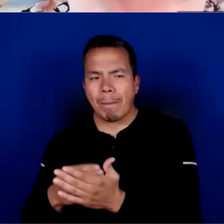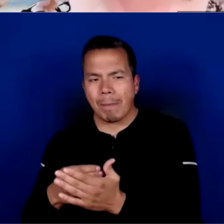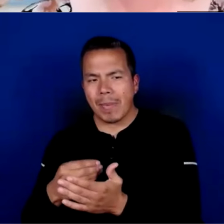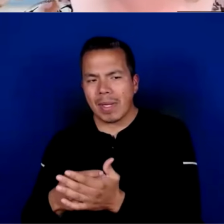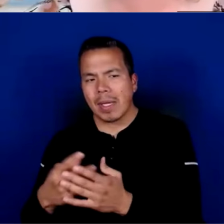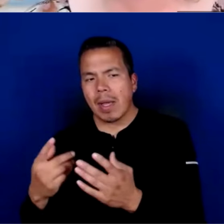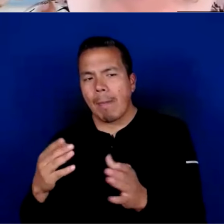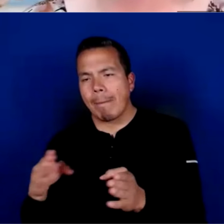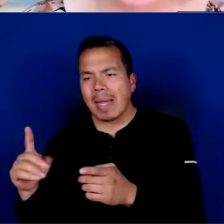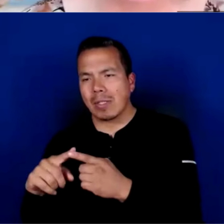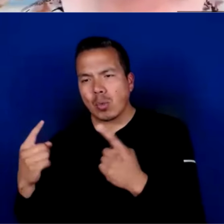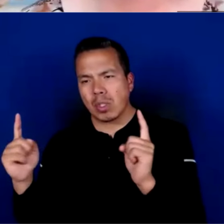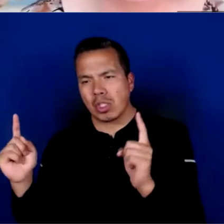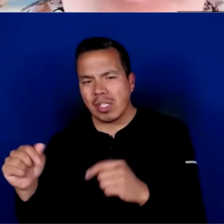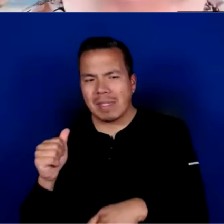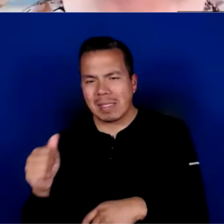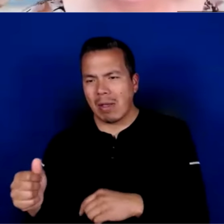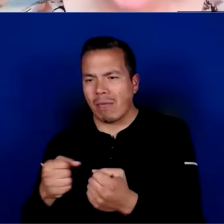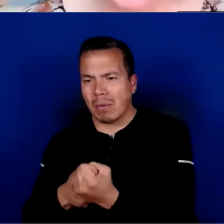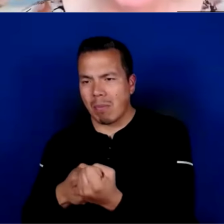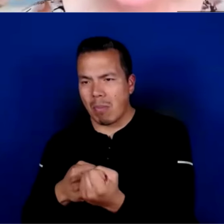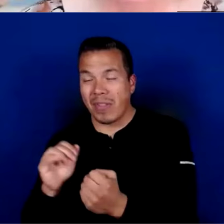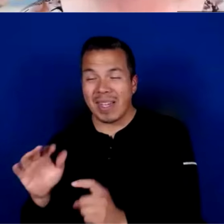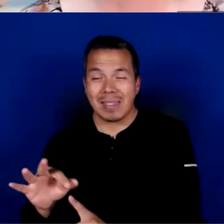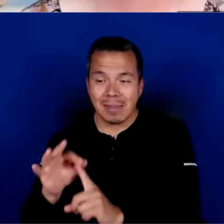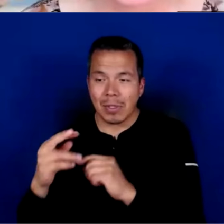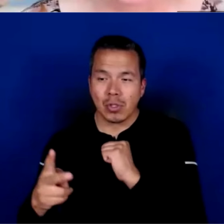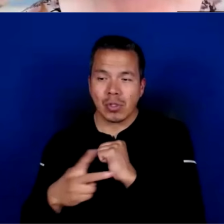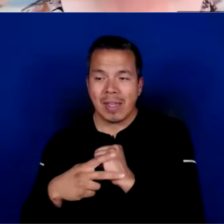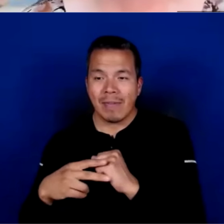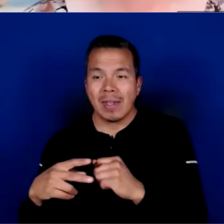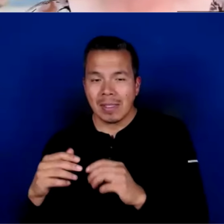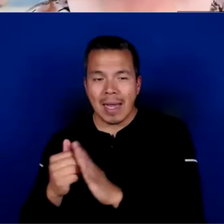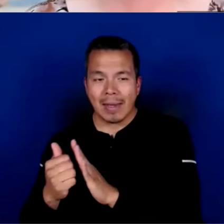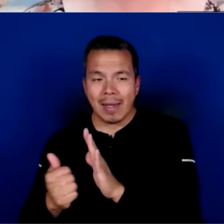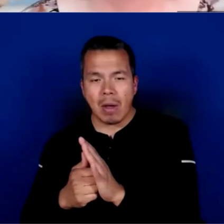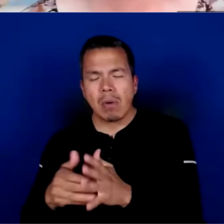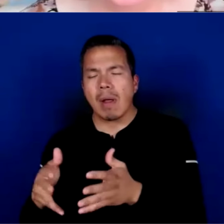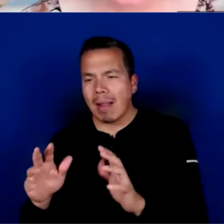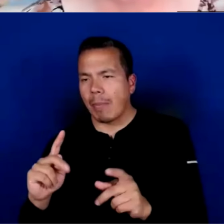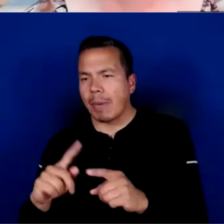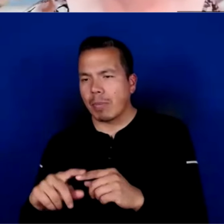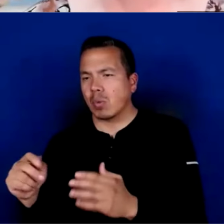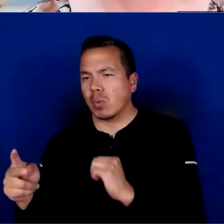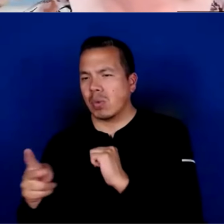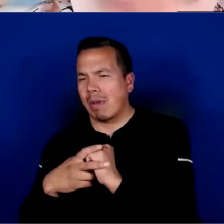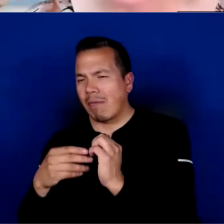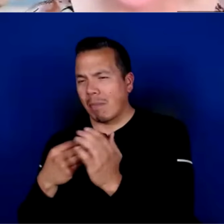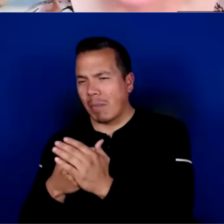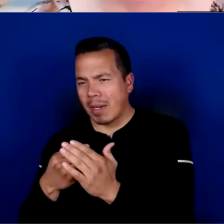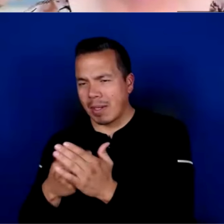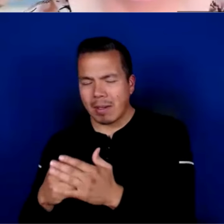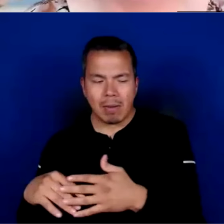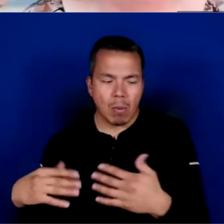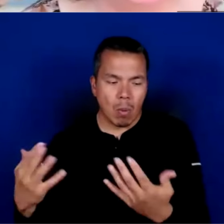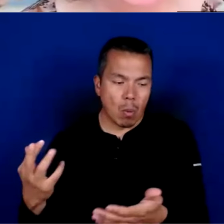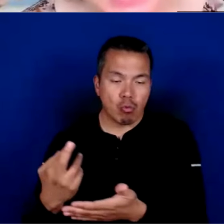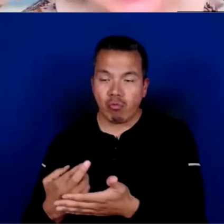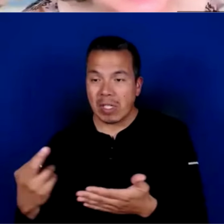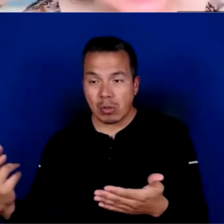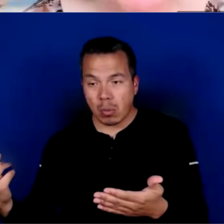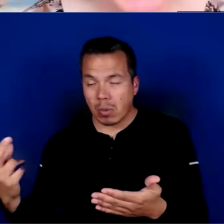PASS. And this is a special savings tool that allows people to save income or resources